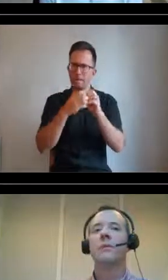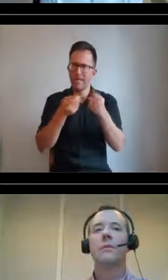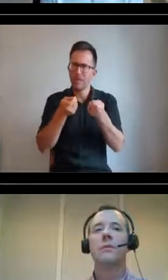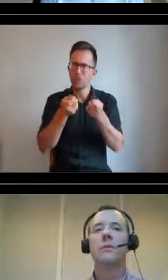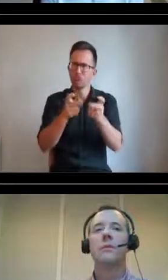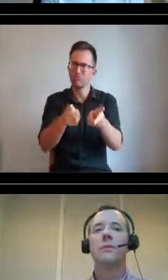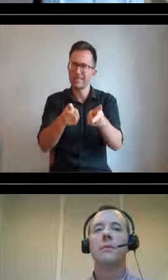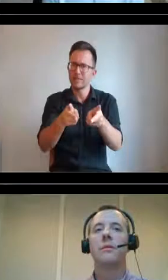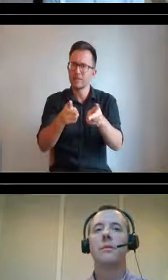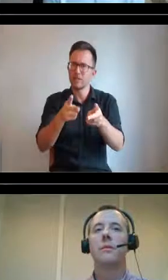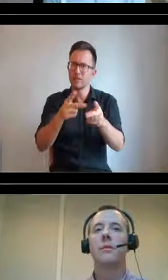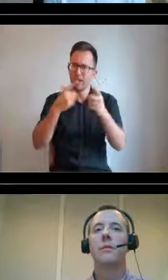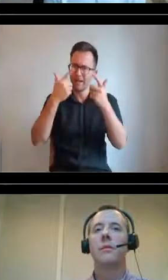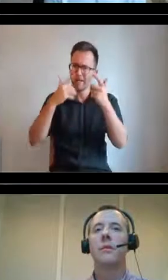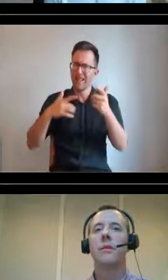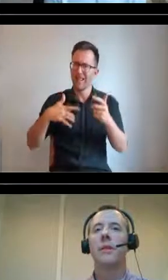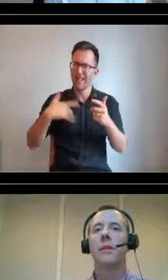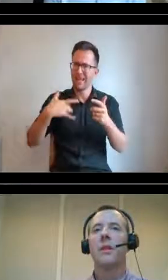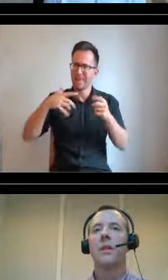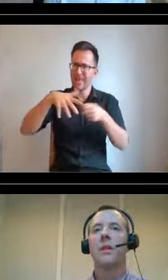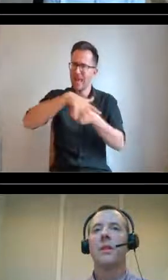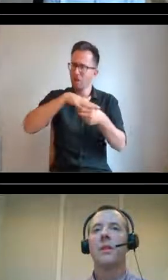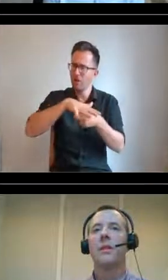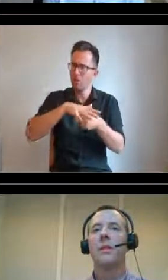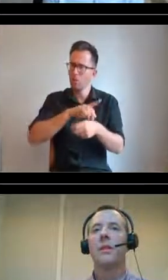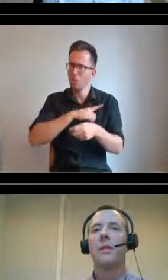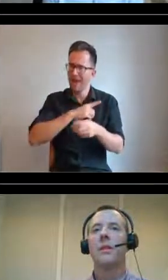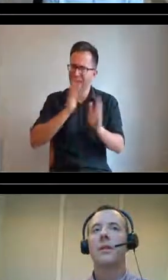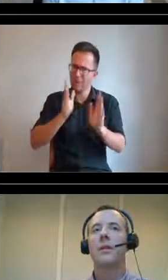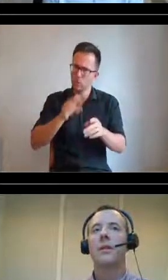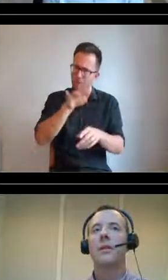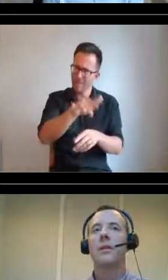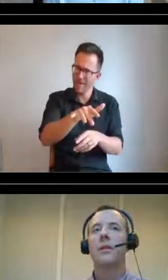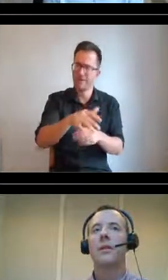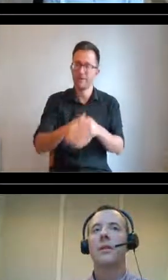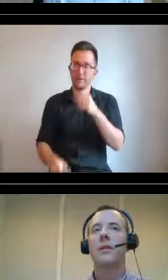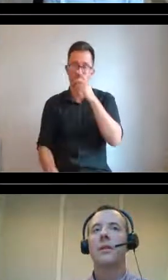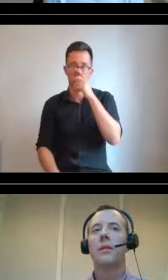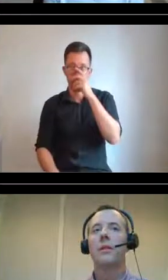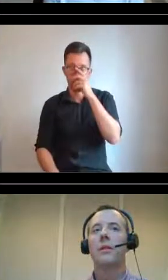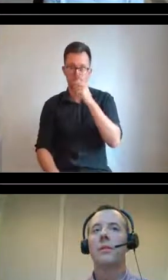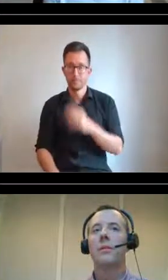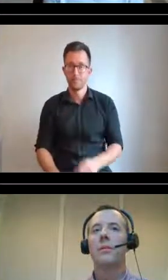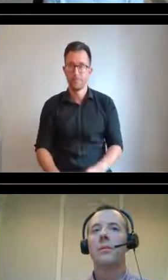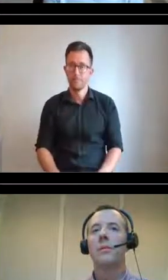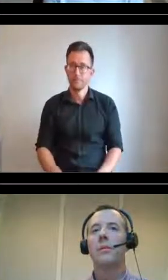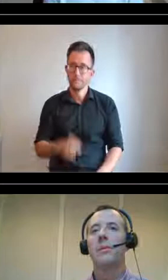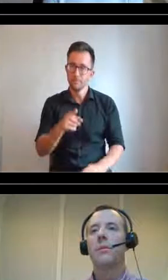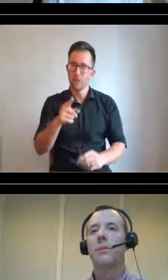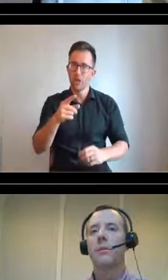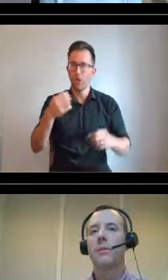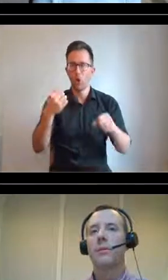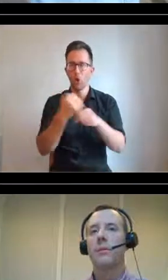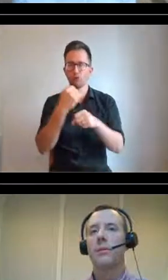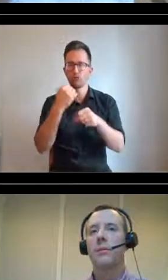Right, the actual the construction